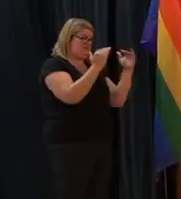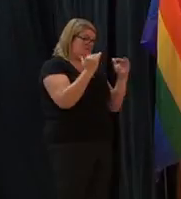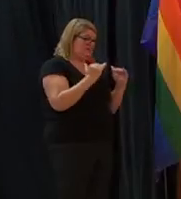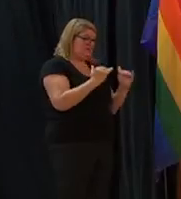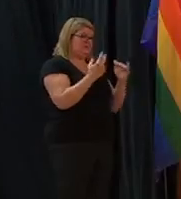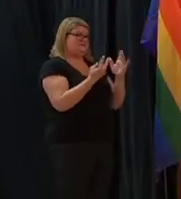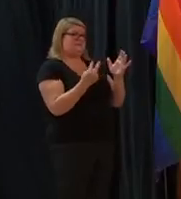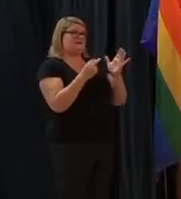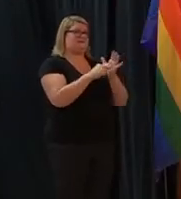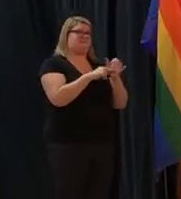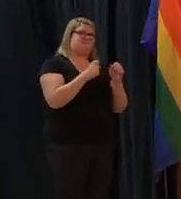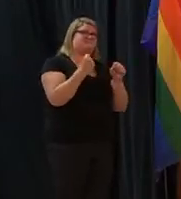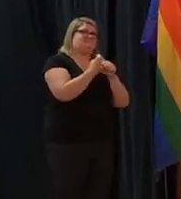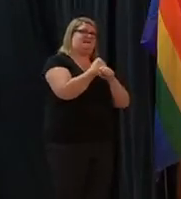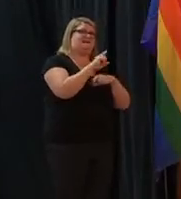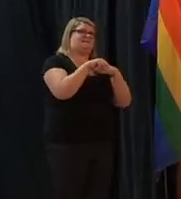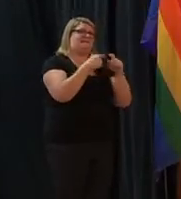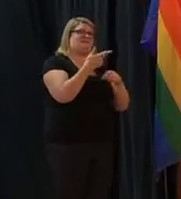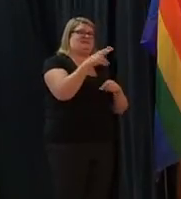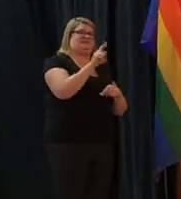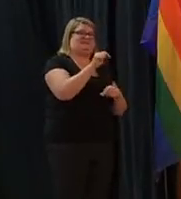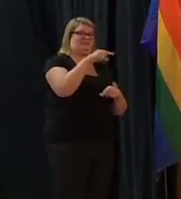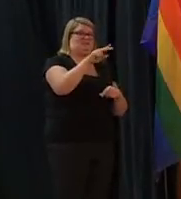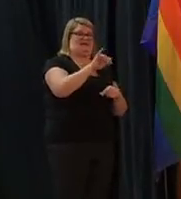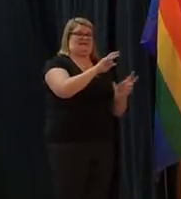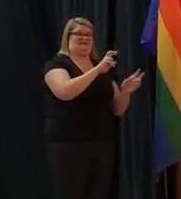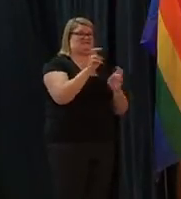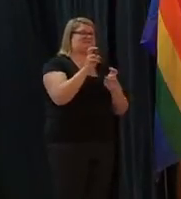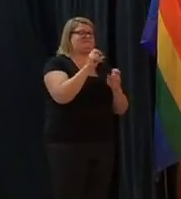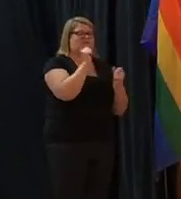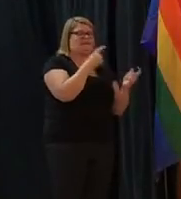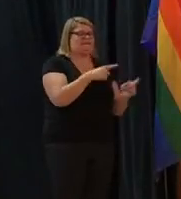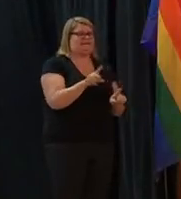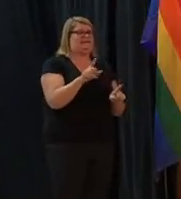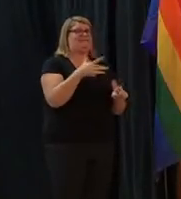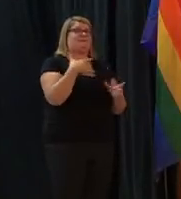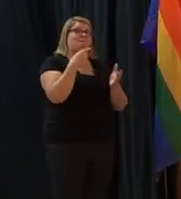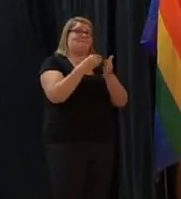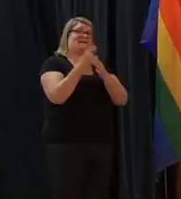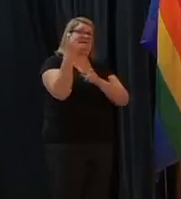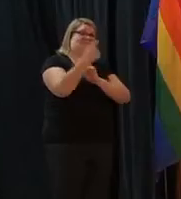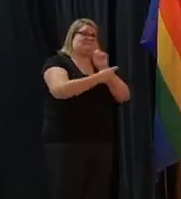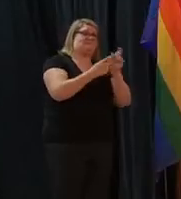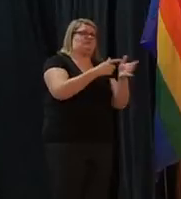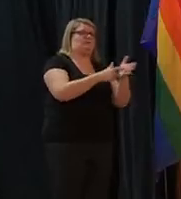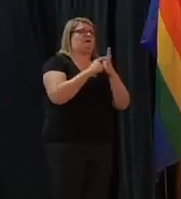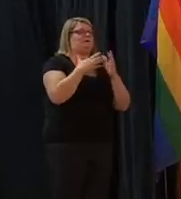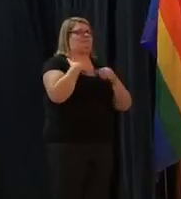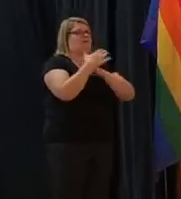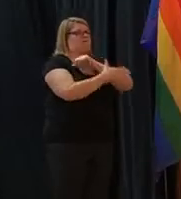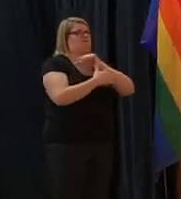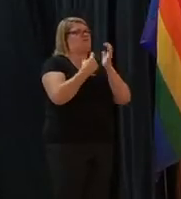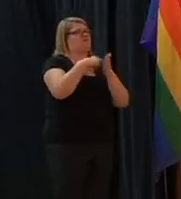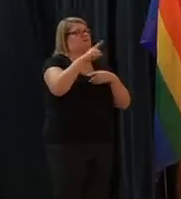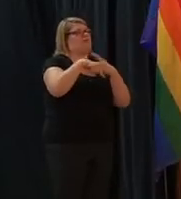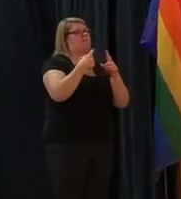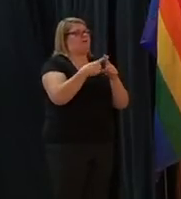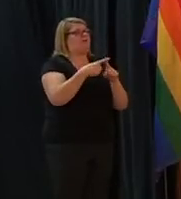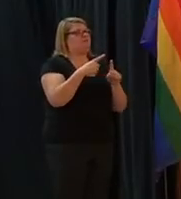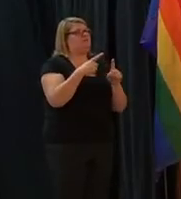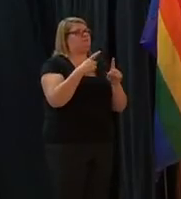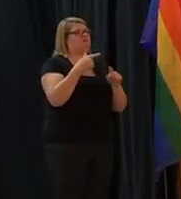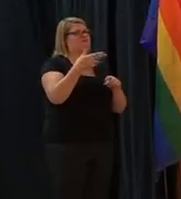people and to be on empty stomachs while doing it, it's just not happening. So I think a lot of funding is required in my country when we talk about LGBTQ